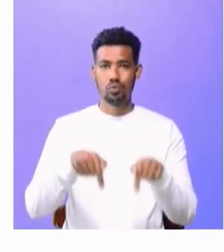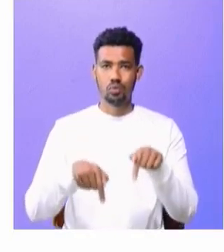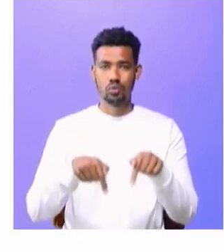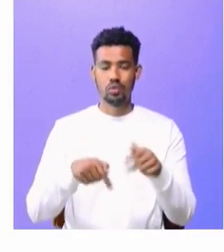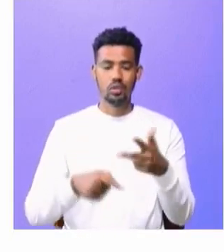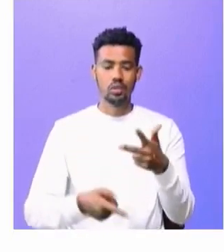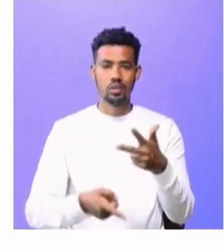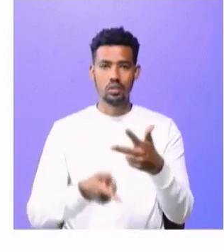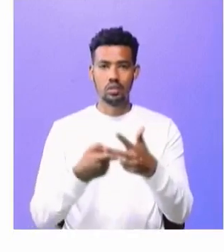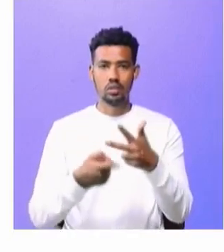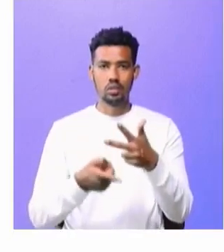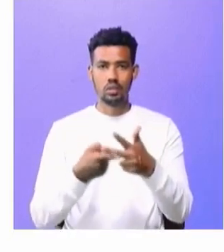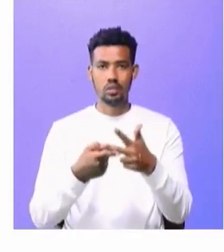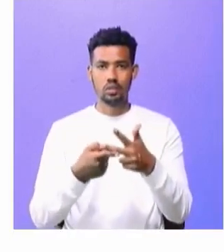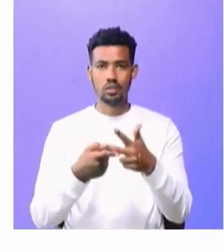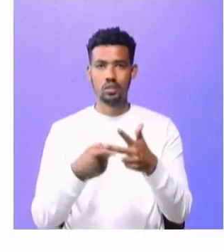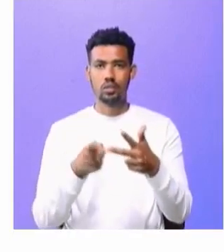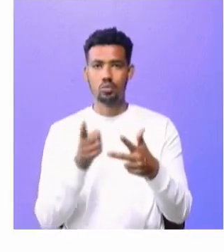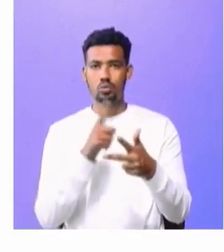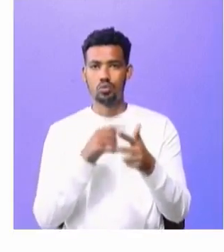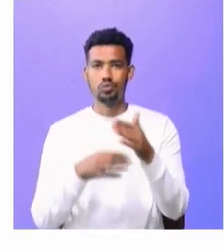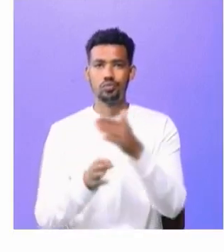Third, fish.